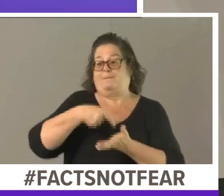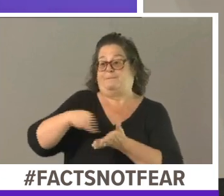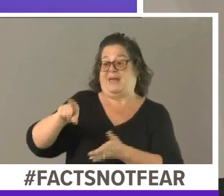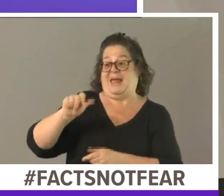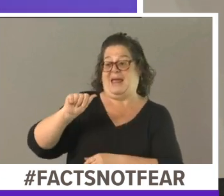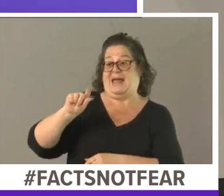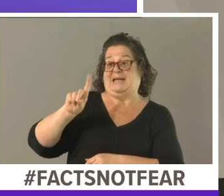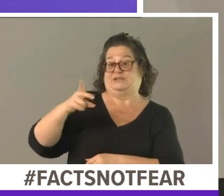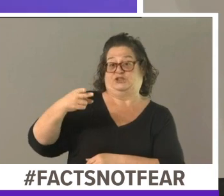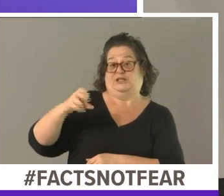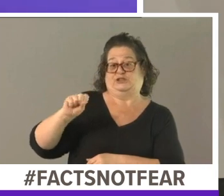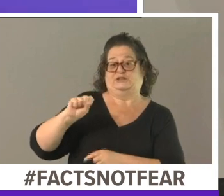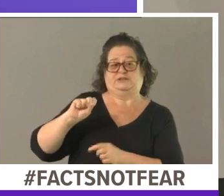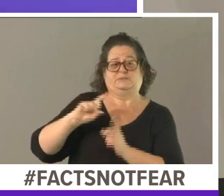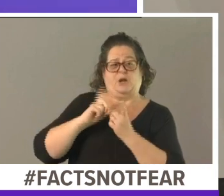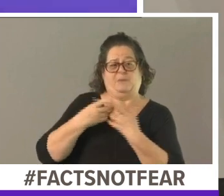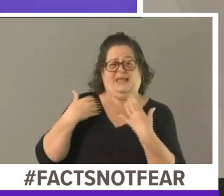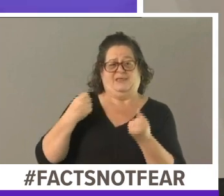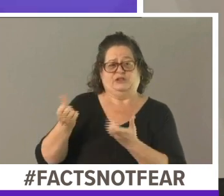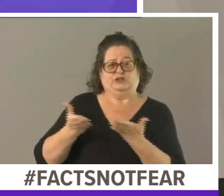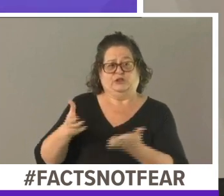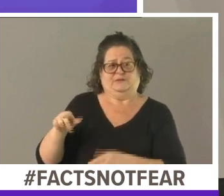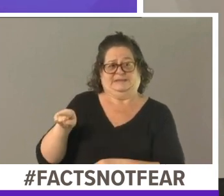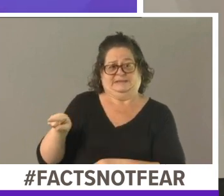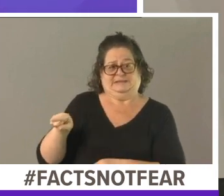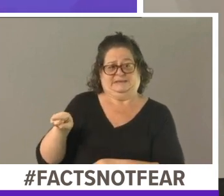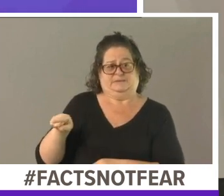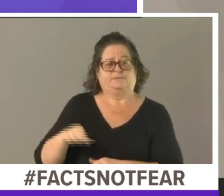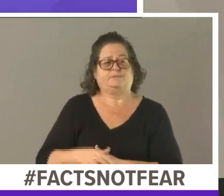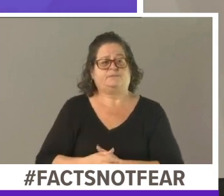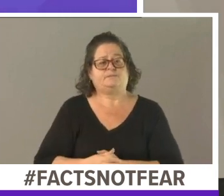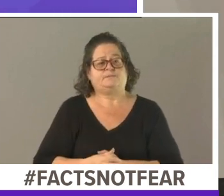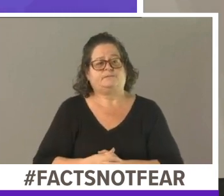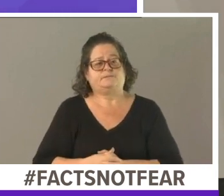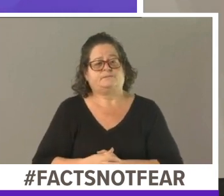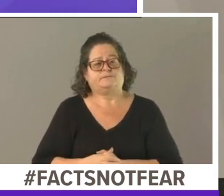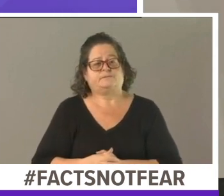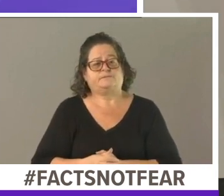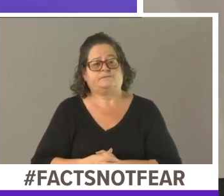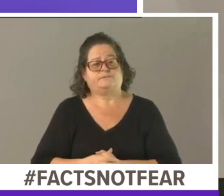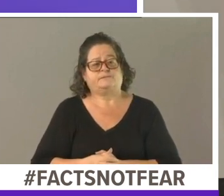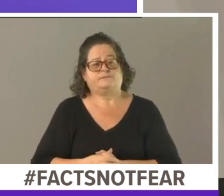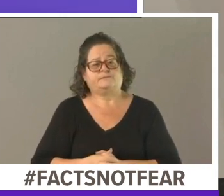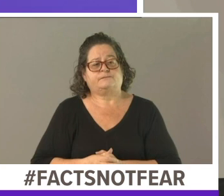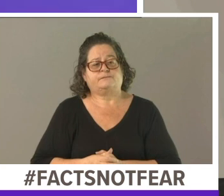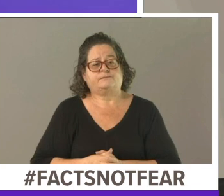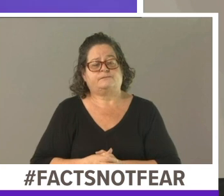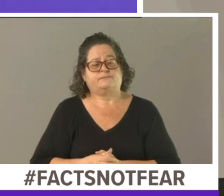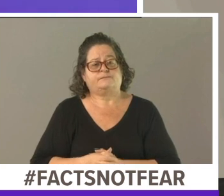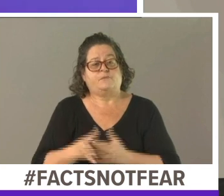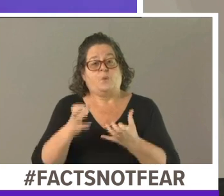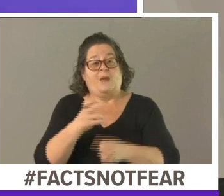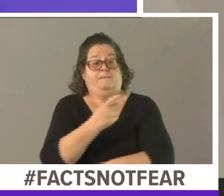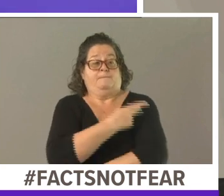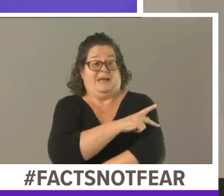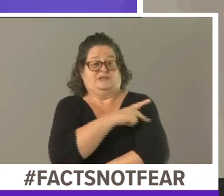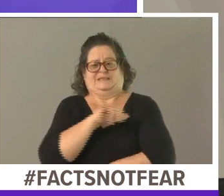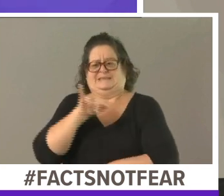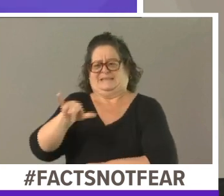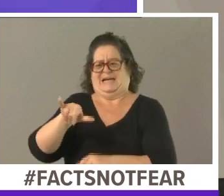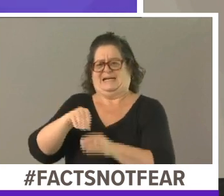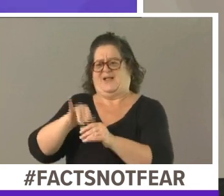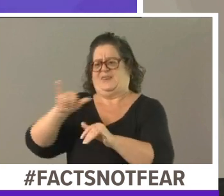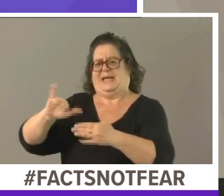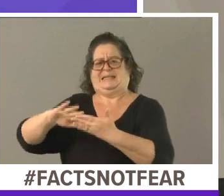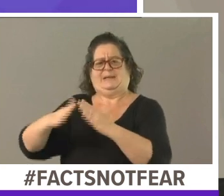staffing, our first priority was to keep patients in their community. So everyone's heard of the Arizona Surge Line, where we can